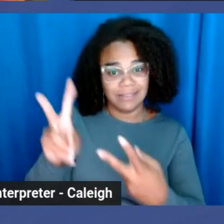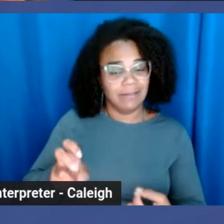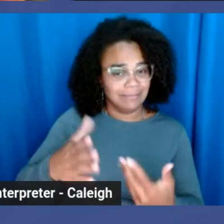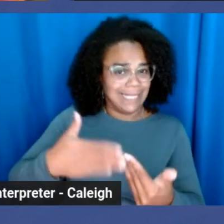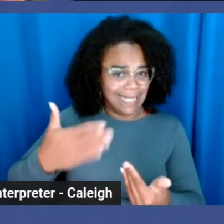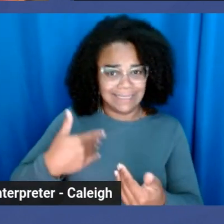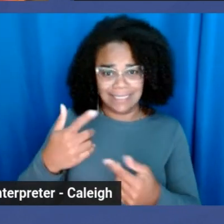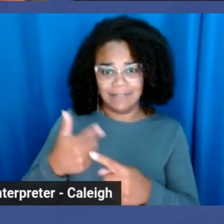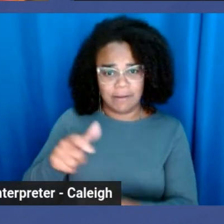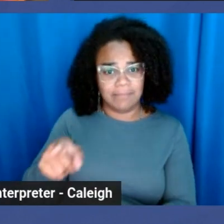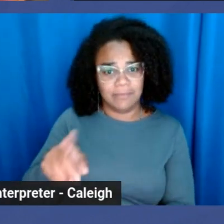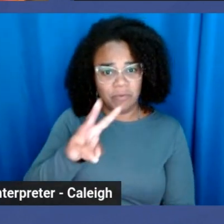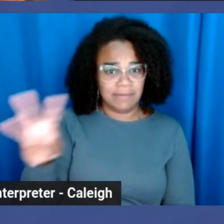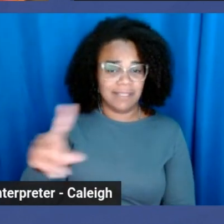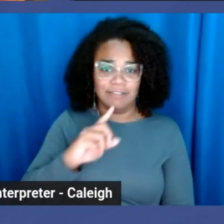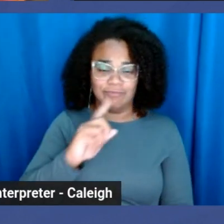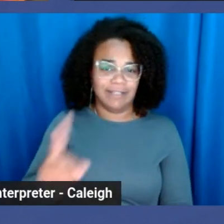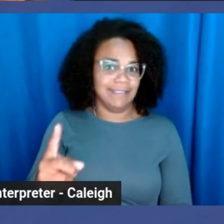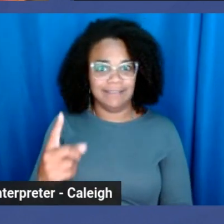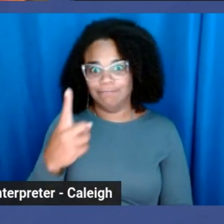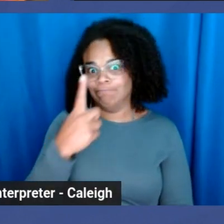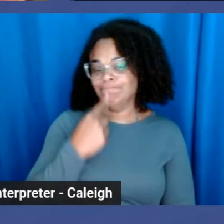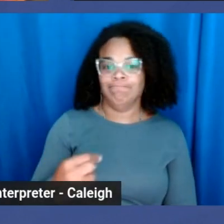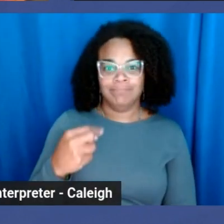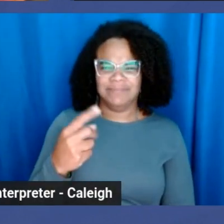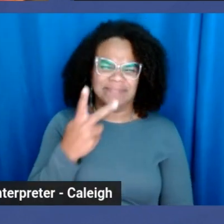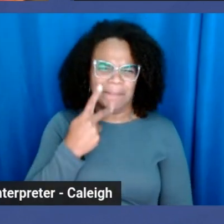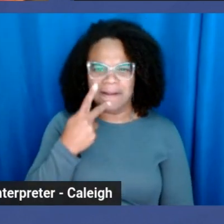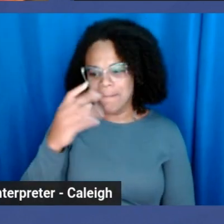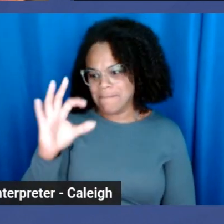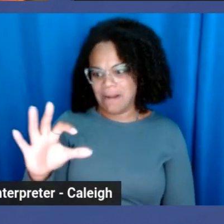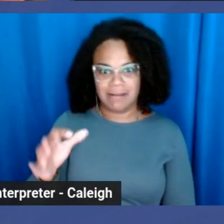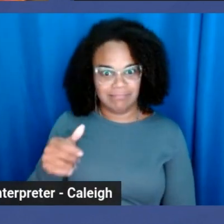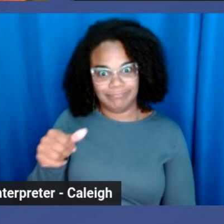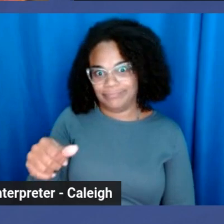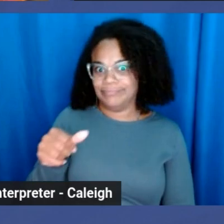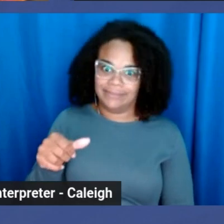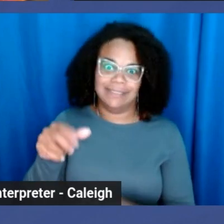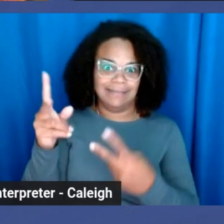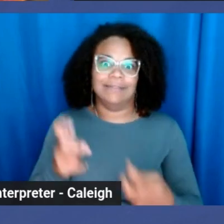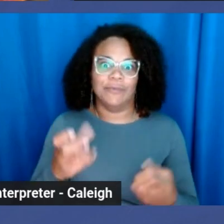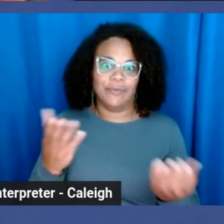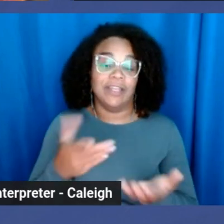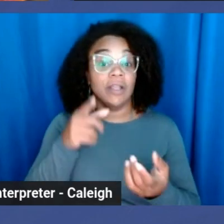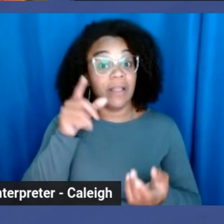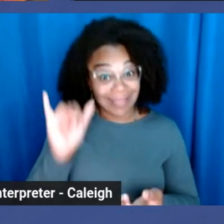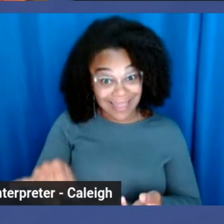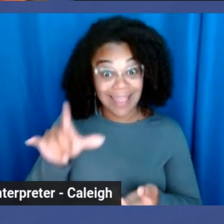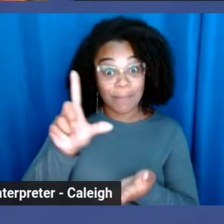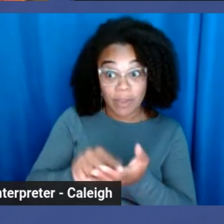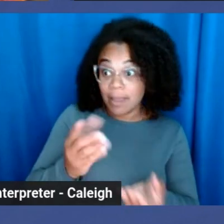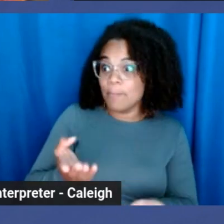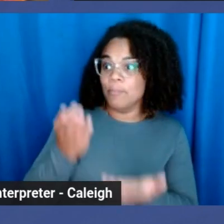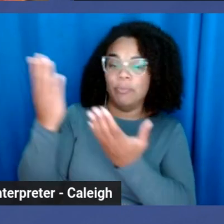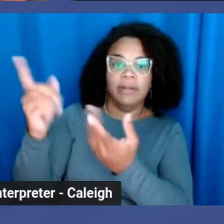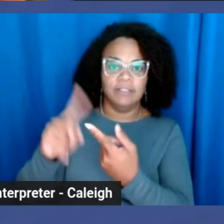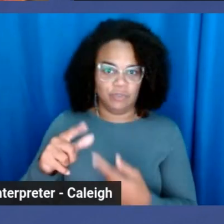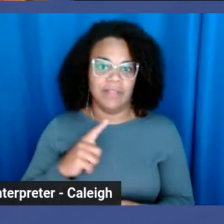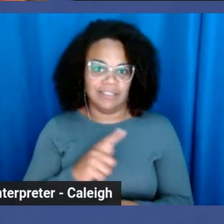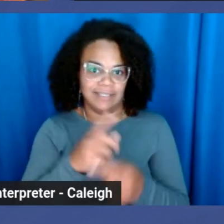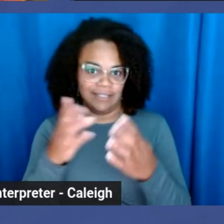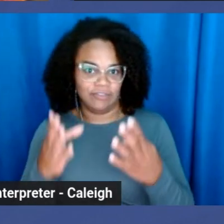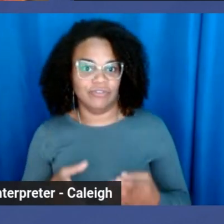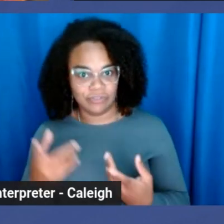on the website. It's a big raspberry colored button that says download here. And take those to your legislators,